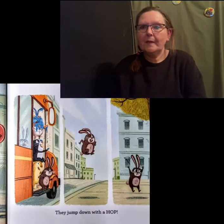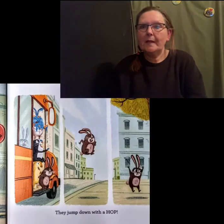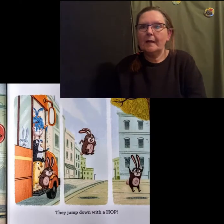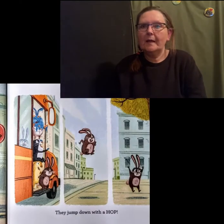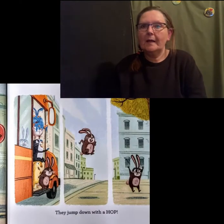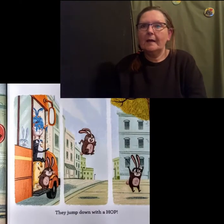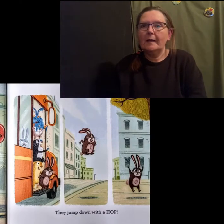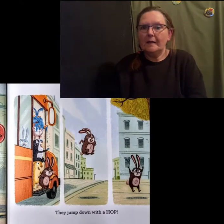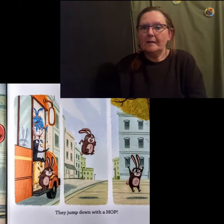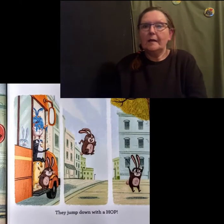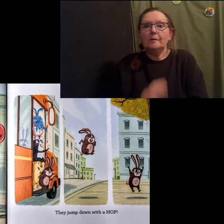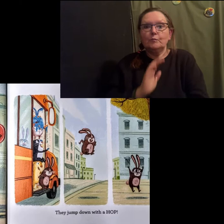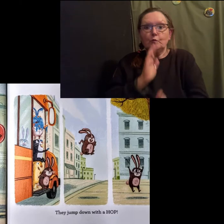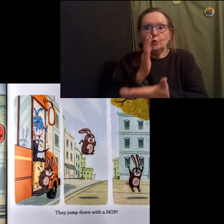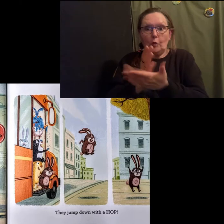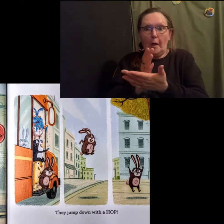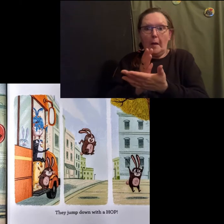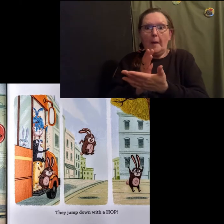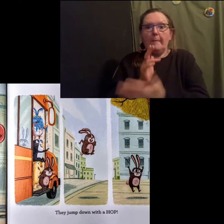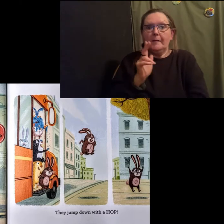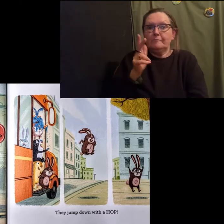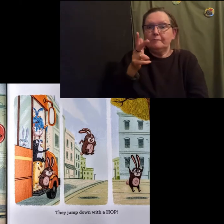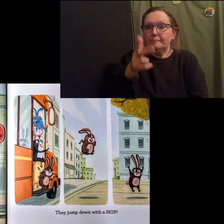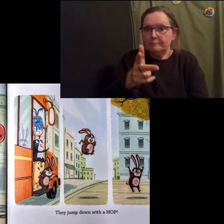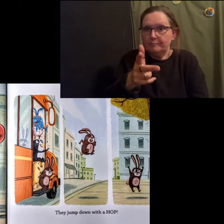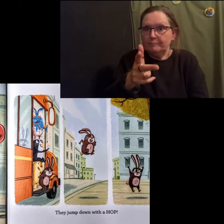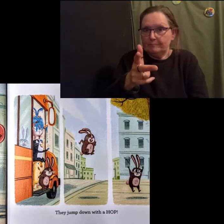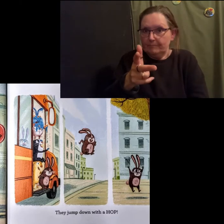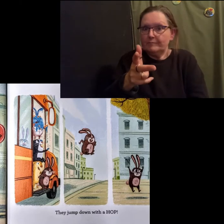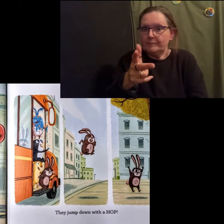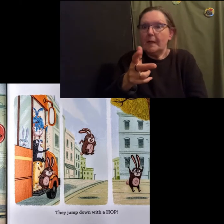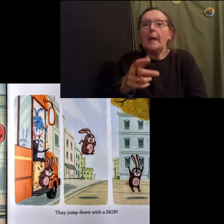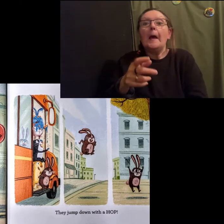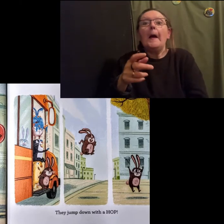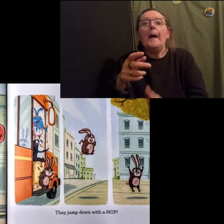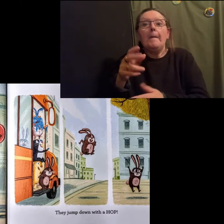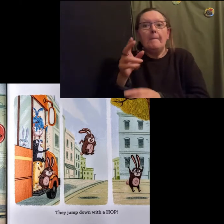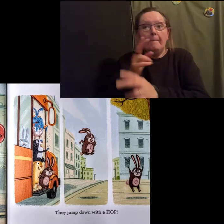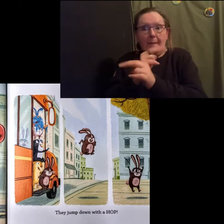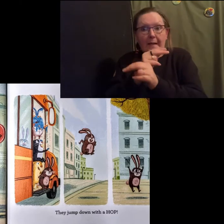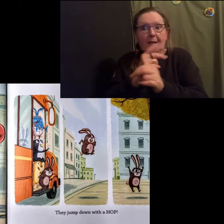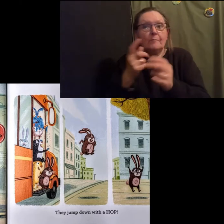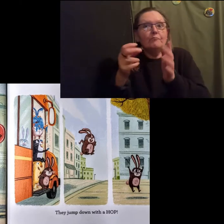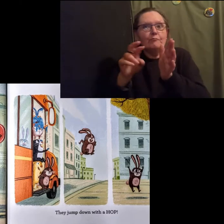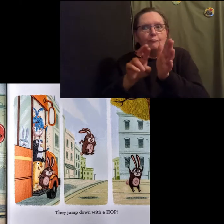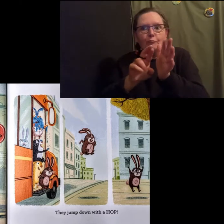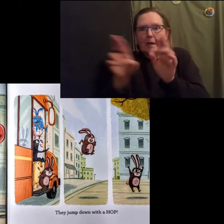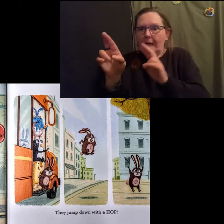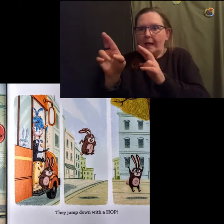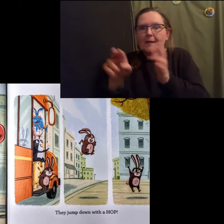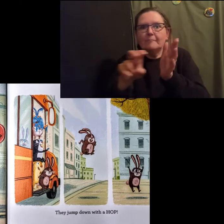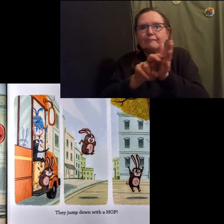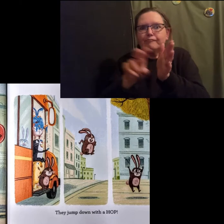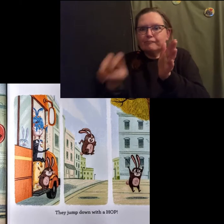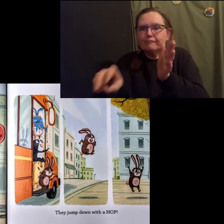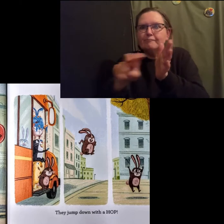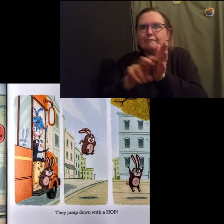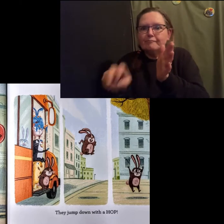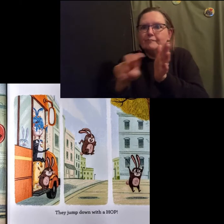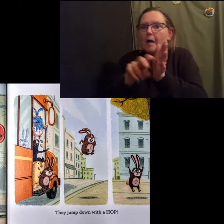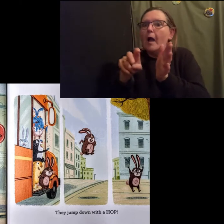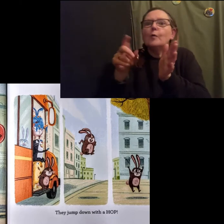Bunnies at the stop. Bunnies at the stop. Time to get off now. They jump down with